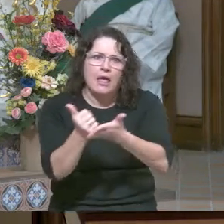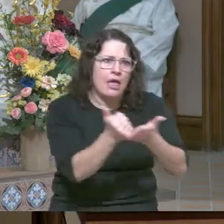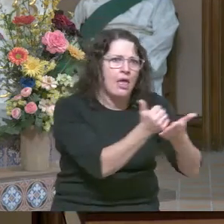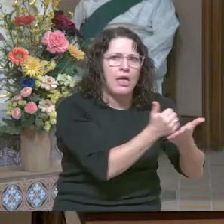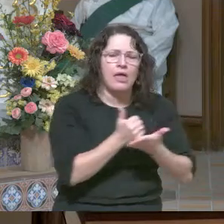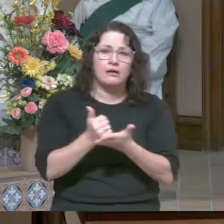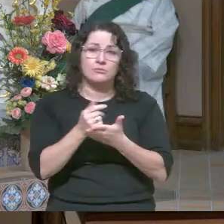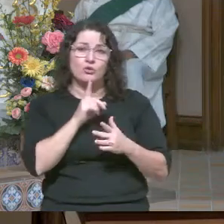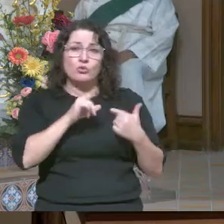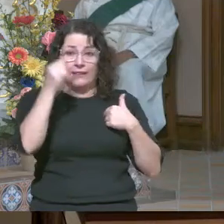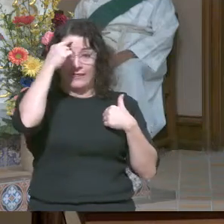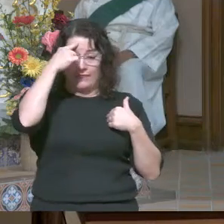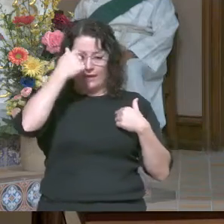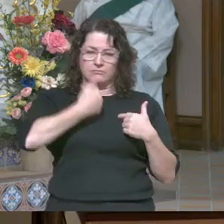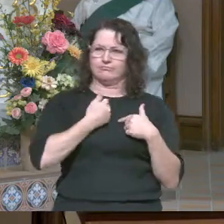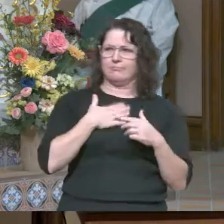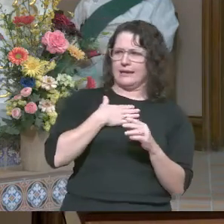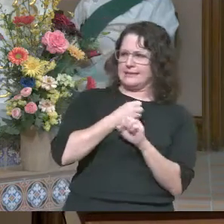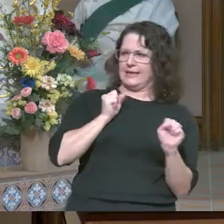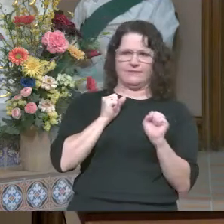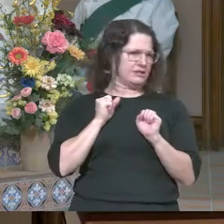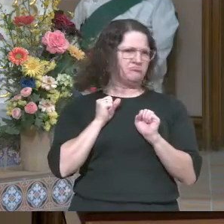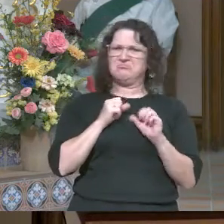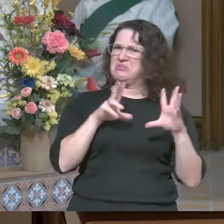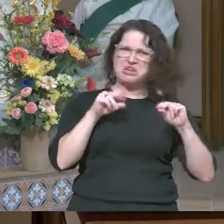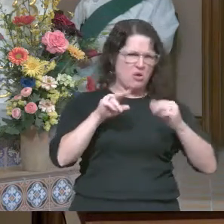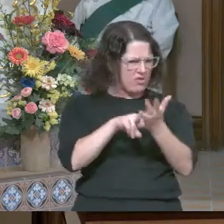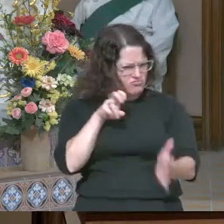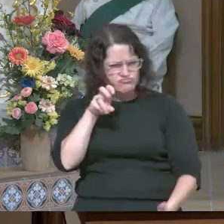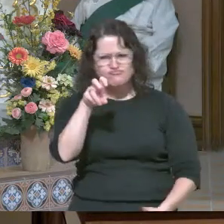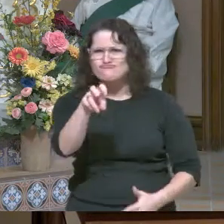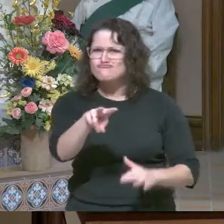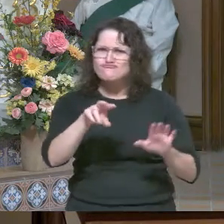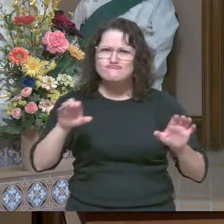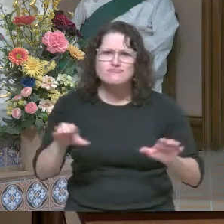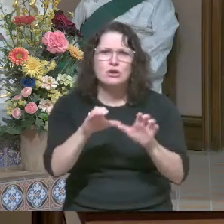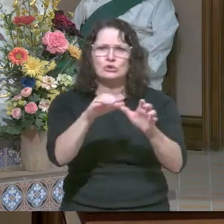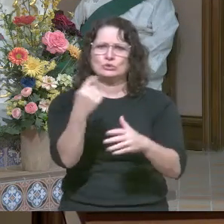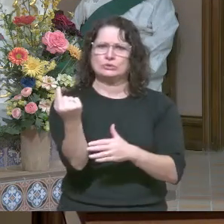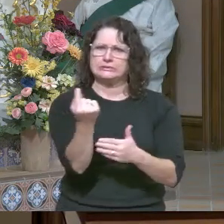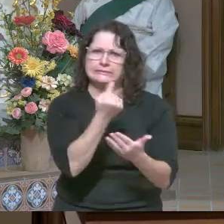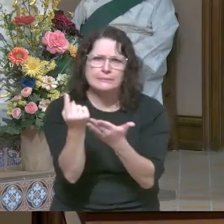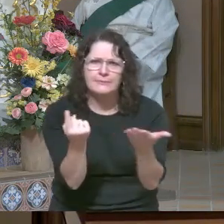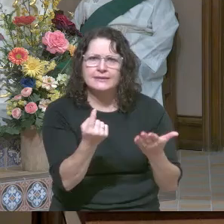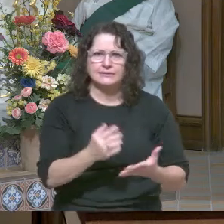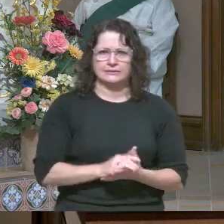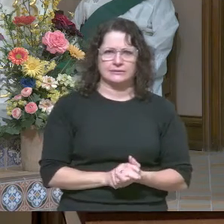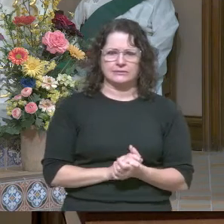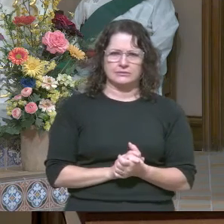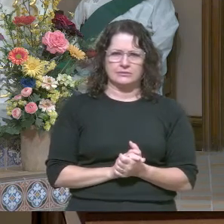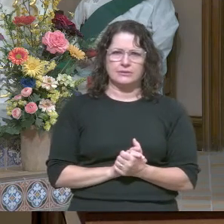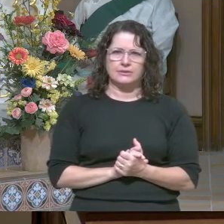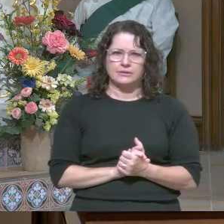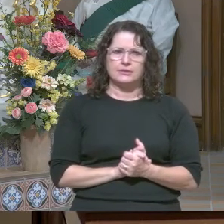without regard to their own safety. They just sprung into action. And